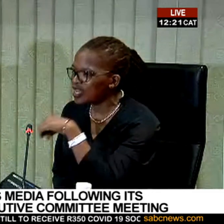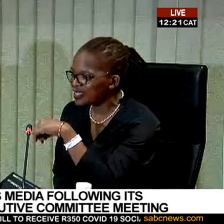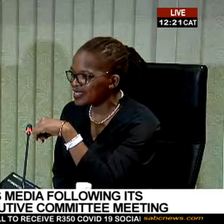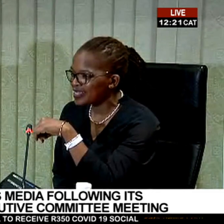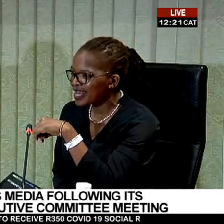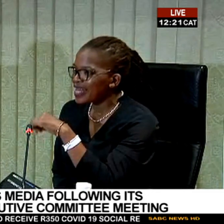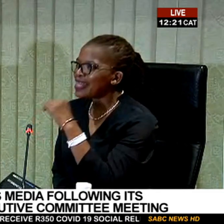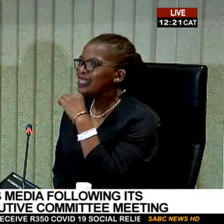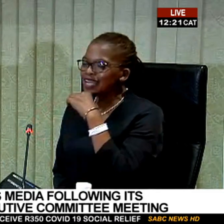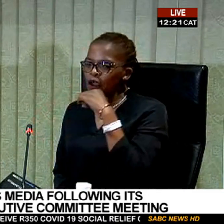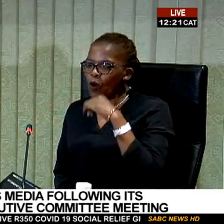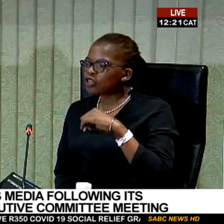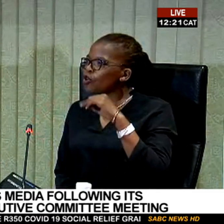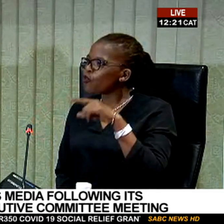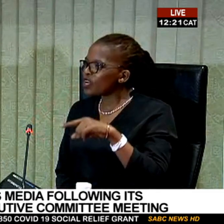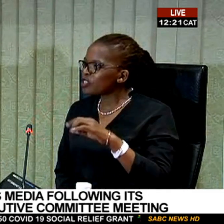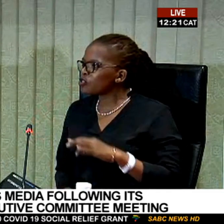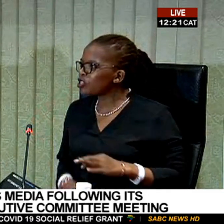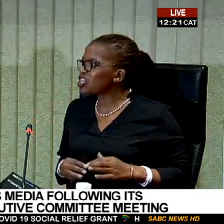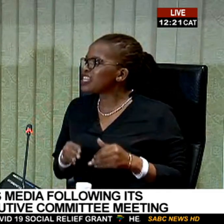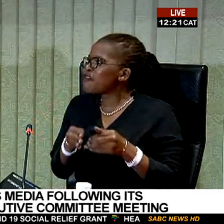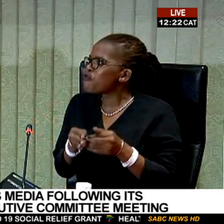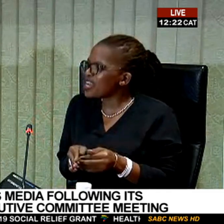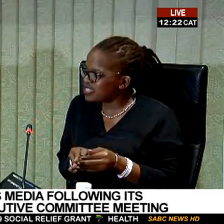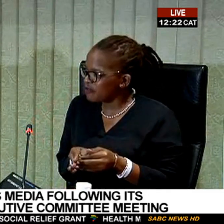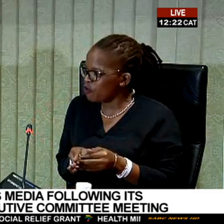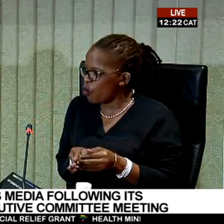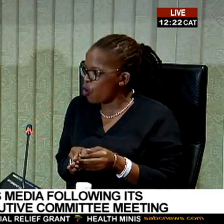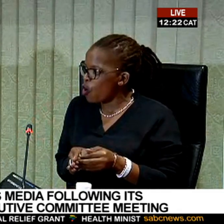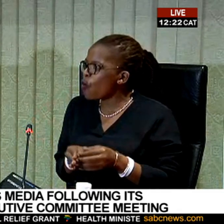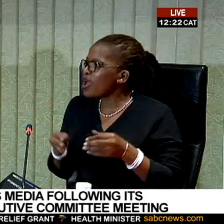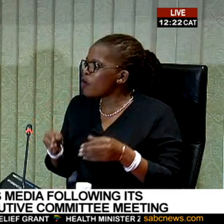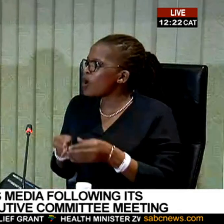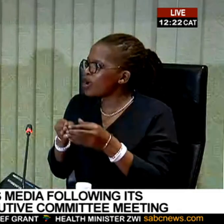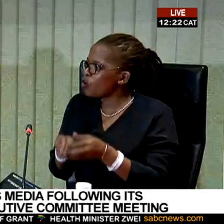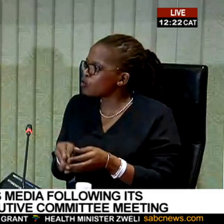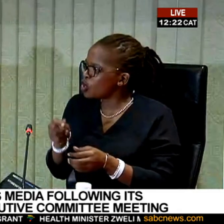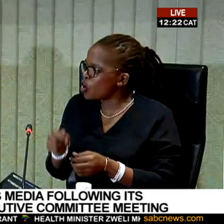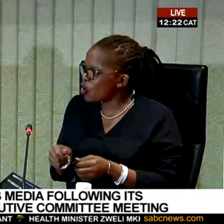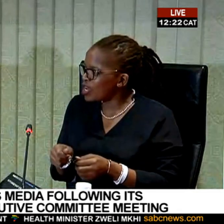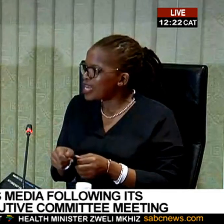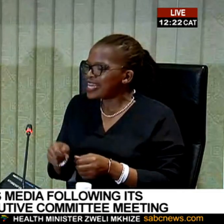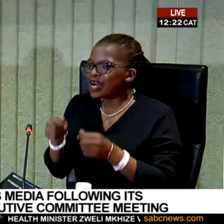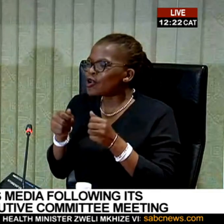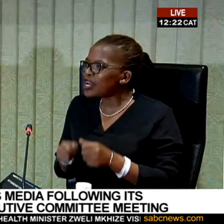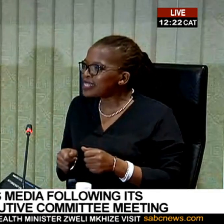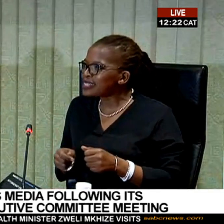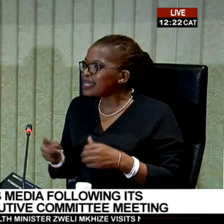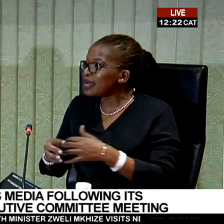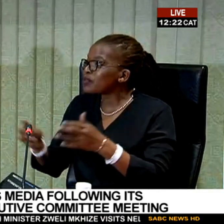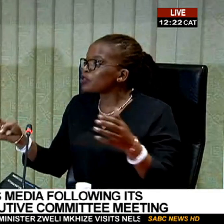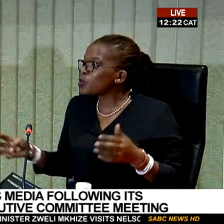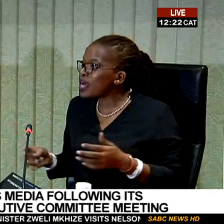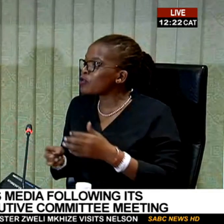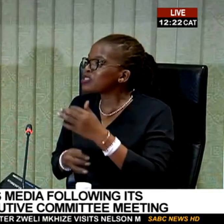it acknowledges that a world of work is not just a factory floor where a worker goes and clock. It